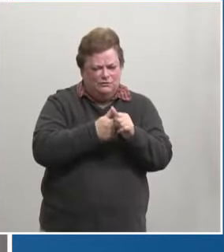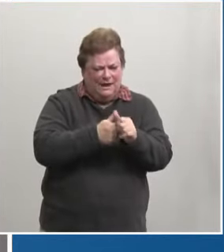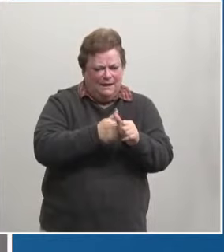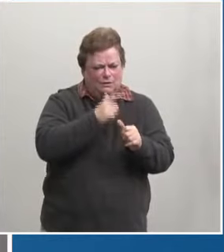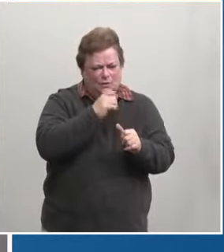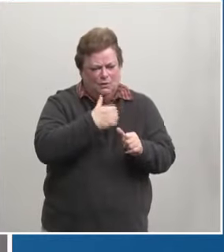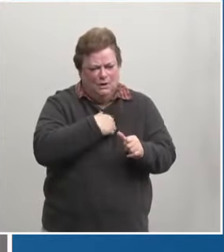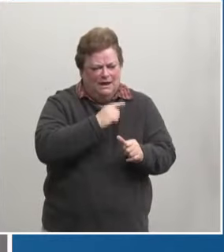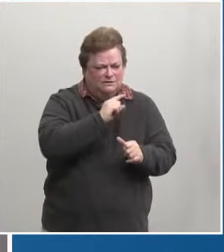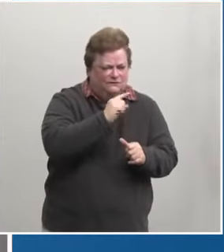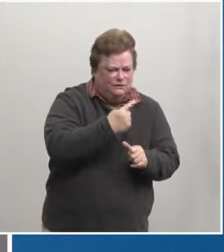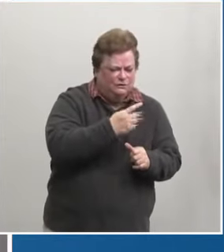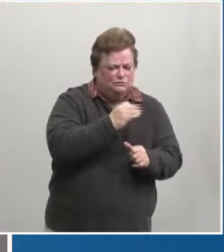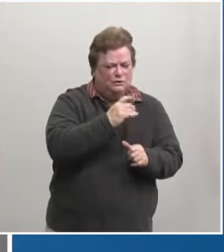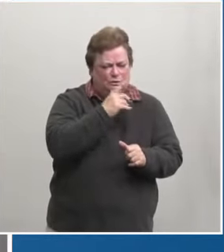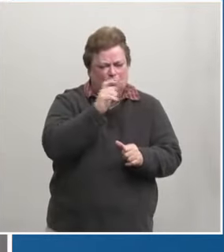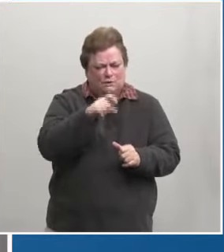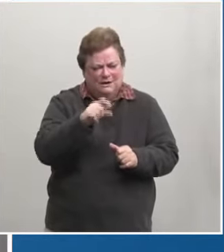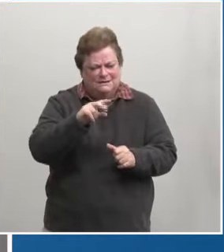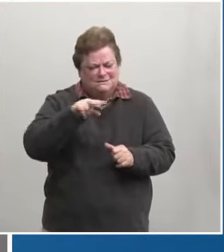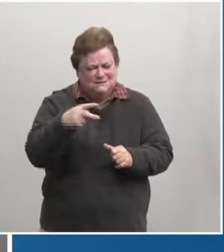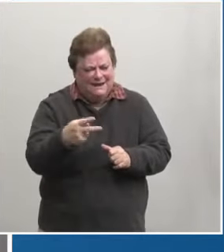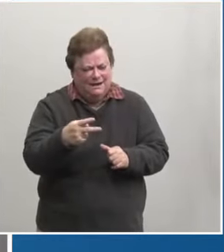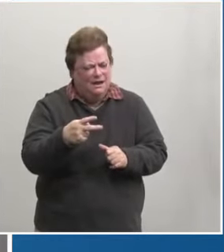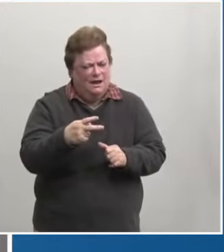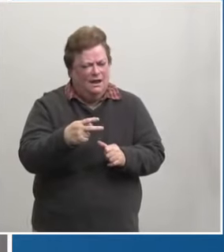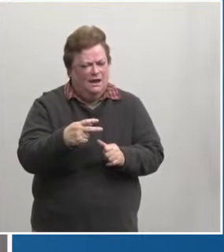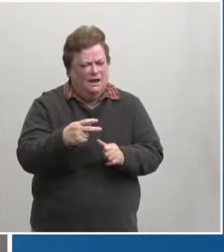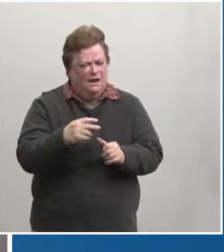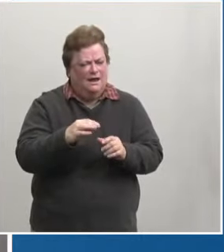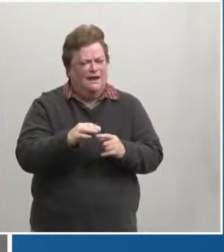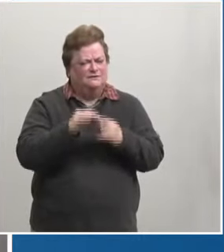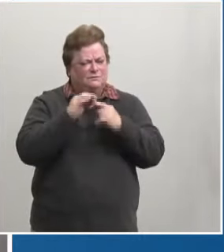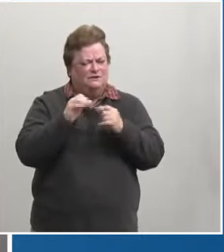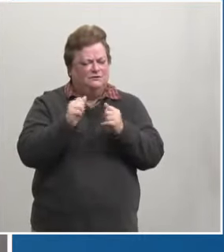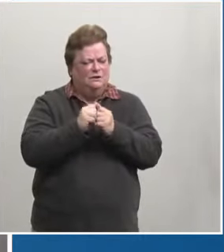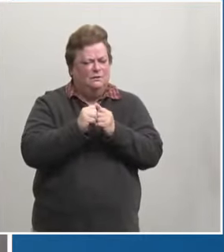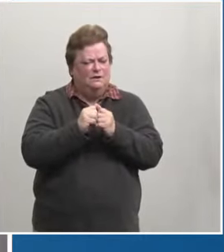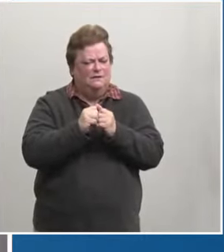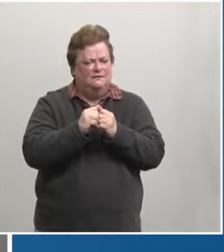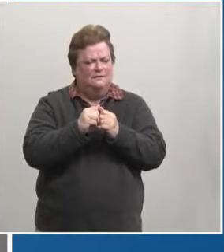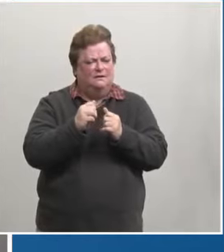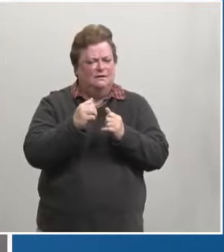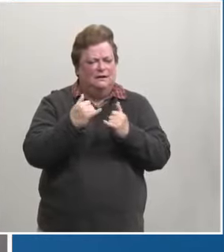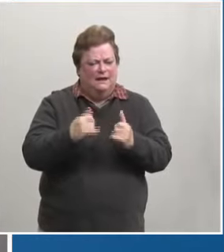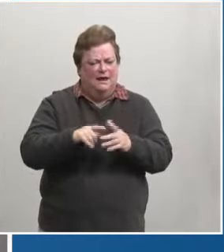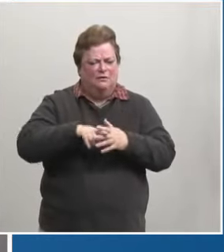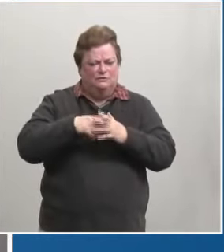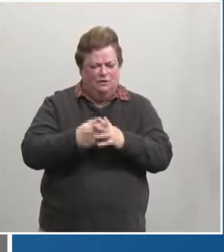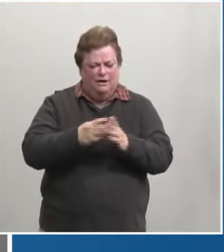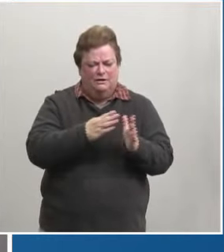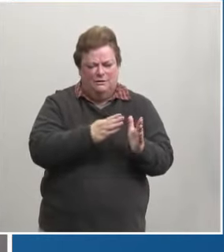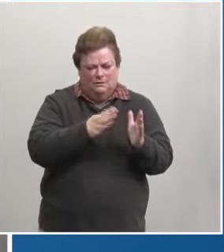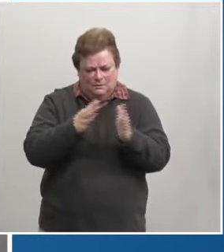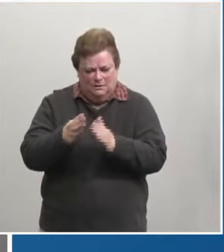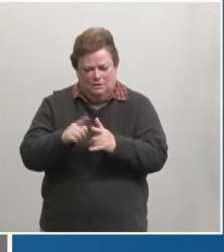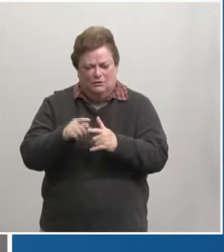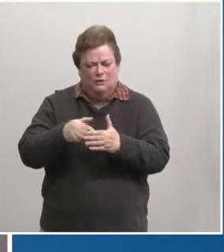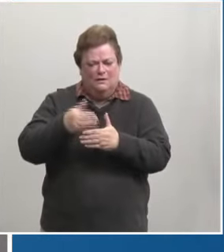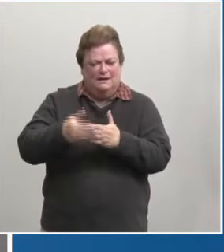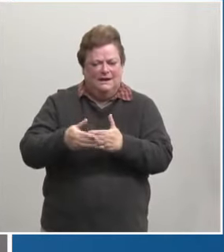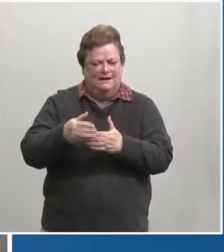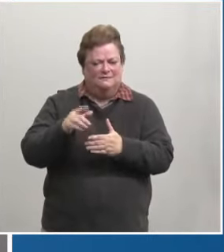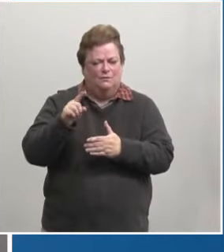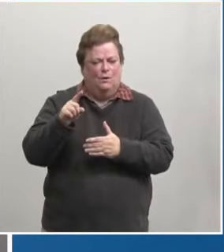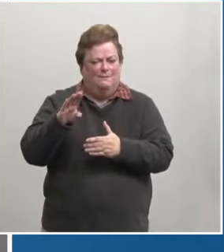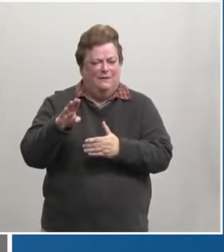had vaccinations and who still needs a vaccination, especially when you're getting ready to go into the next phase? How are you going to keep